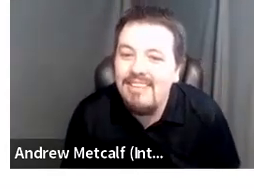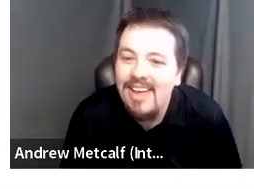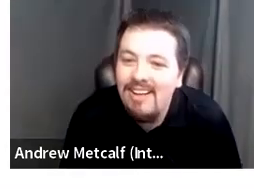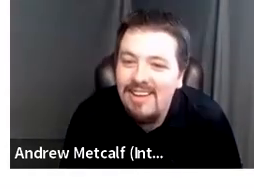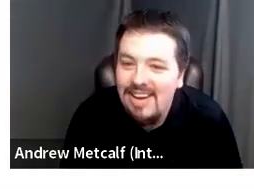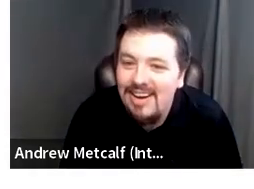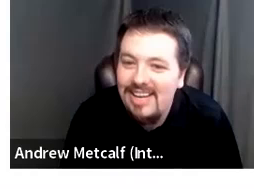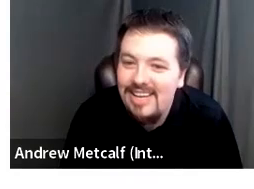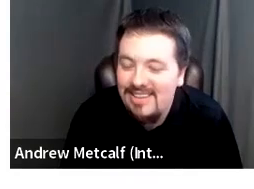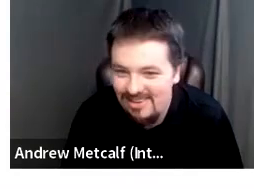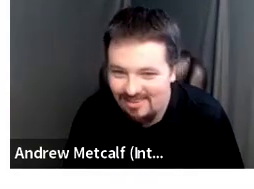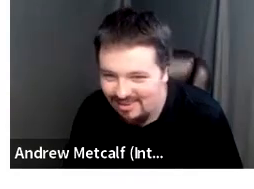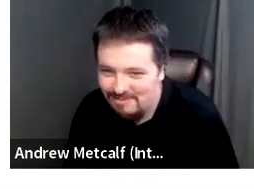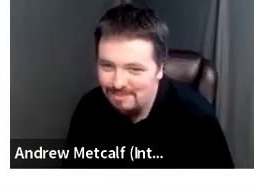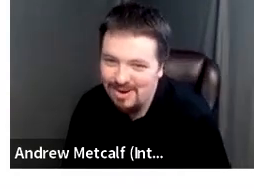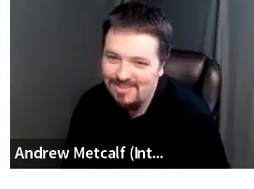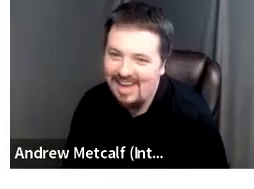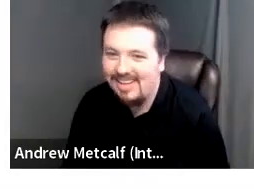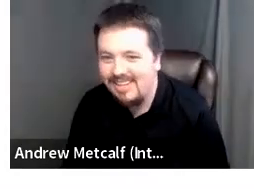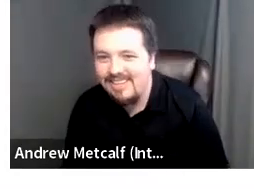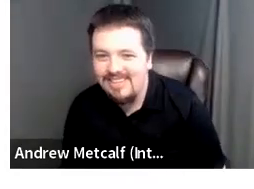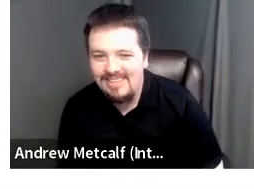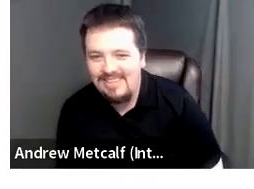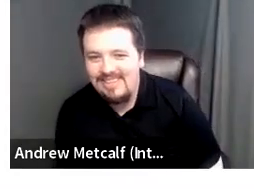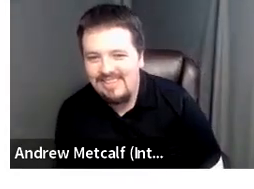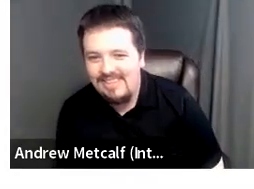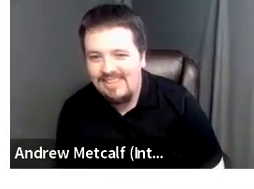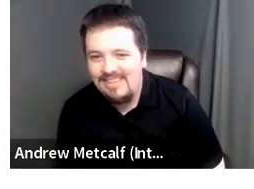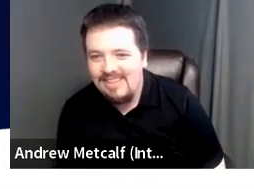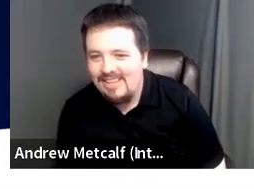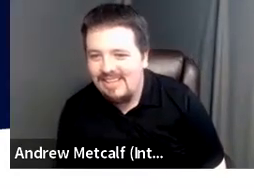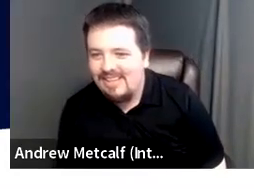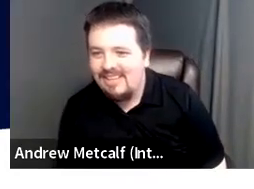learn ASL here at ETSU so you can be a part of that.